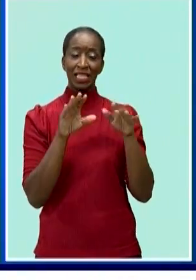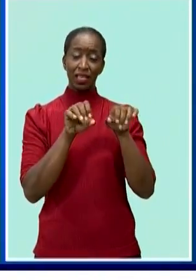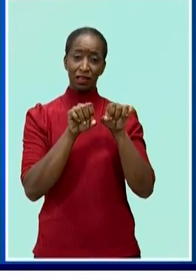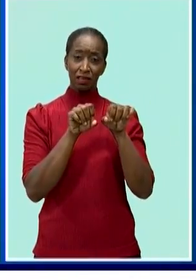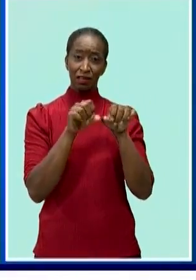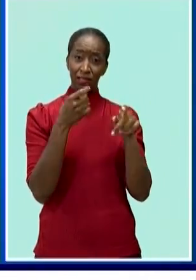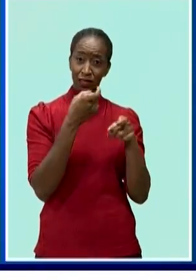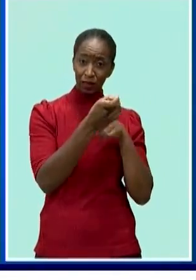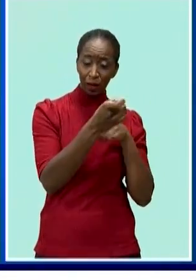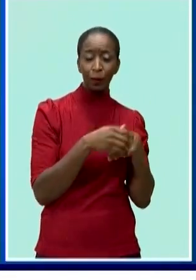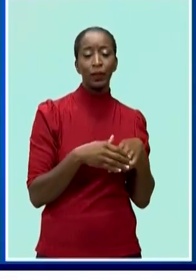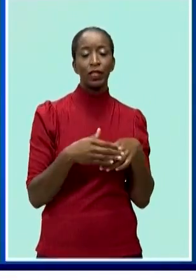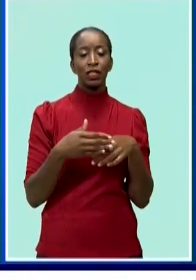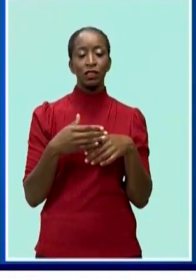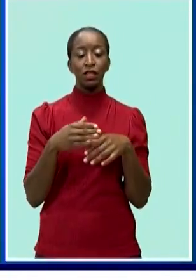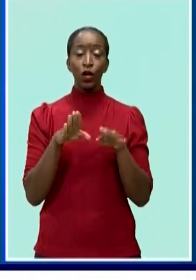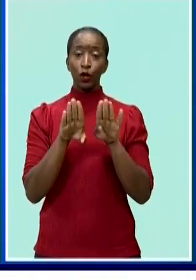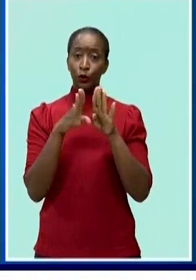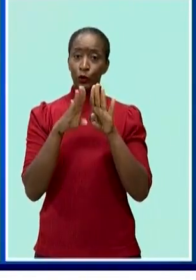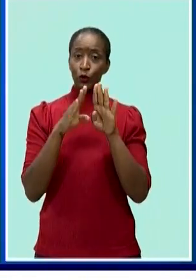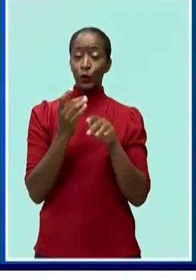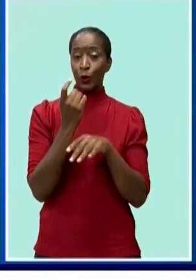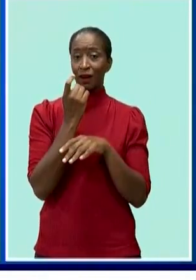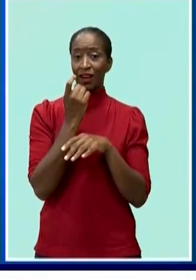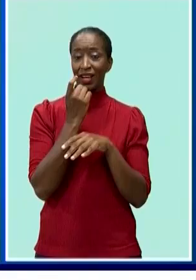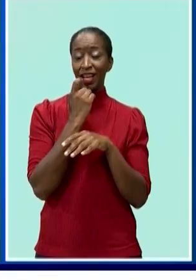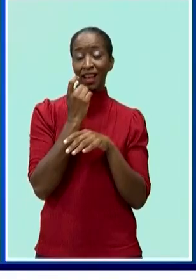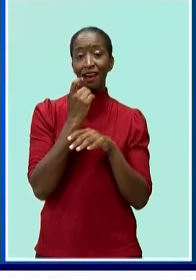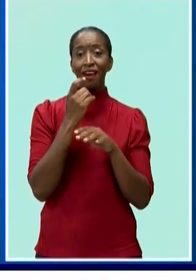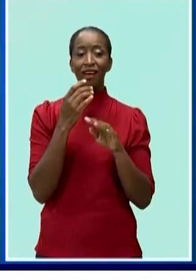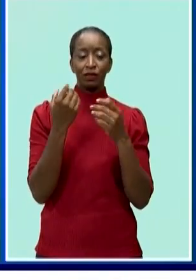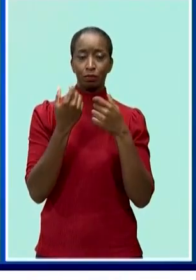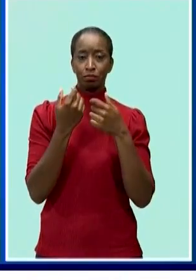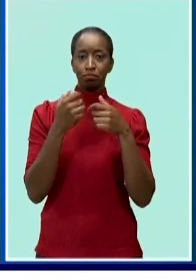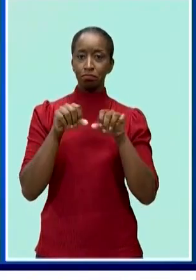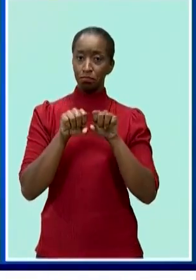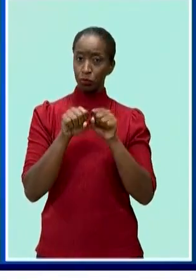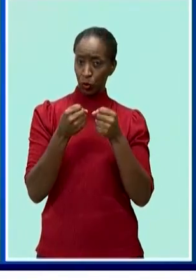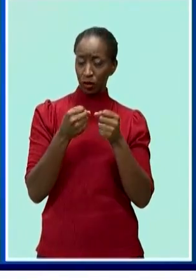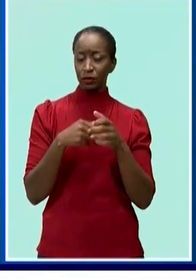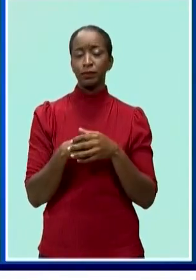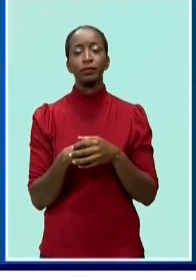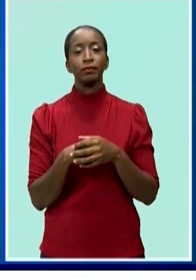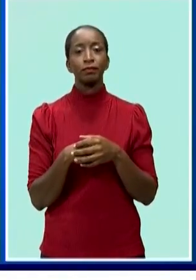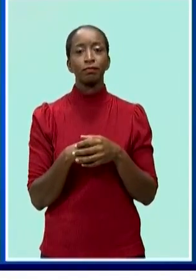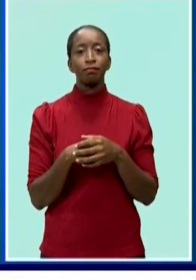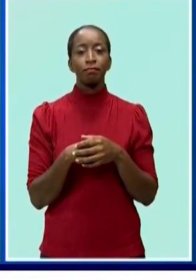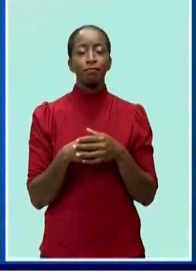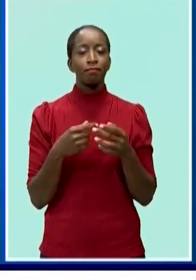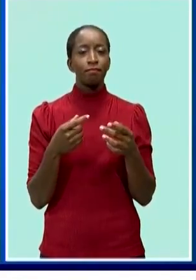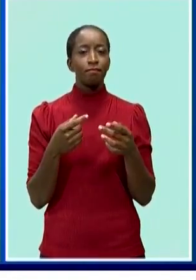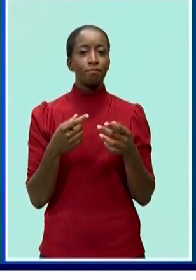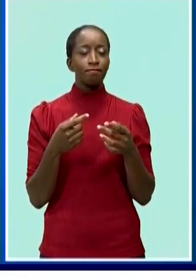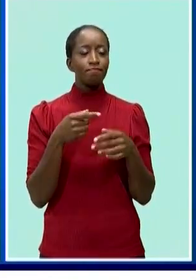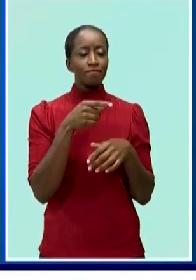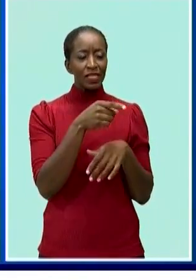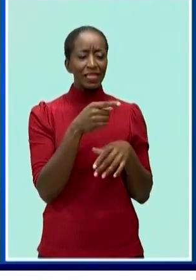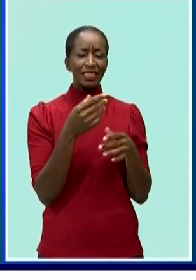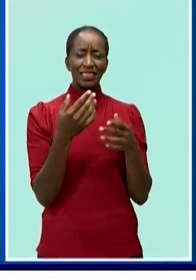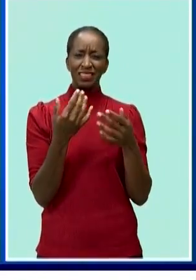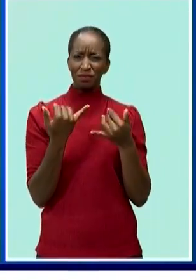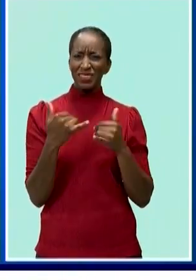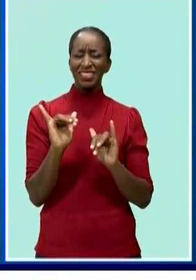was broken. He says the alarm was raised just after 2 when police alerted him about the break-in. He is still putting a price tag on the